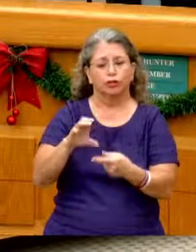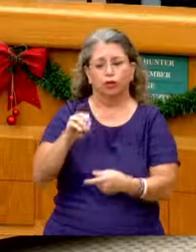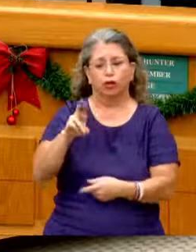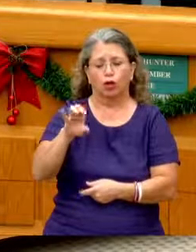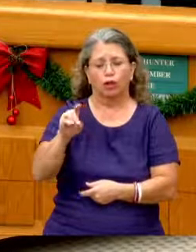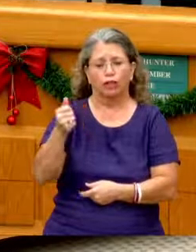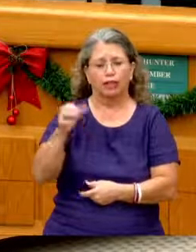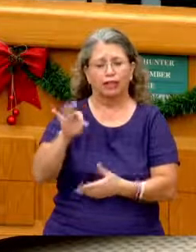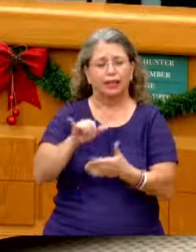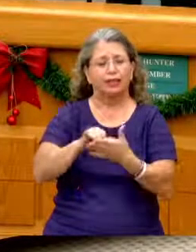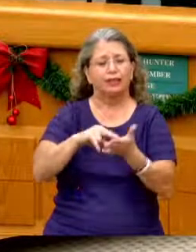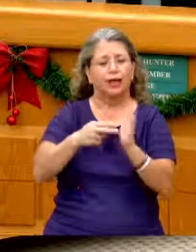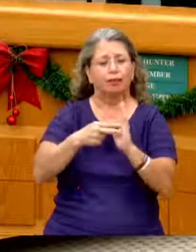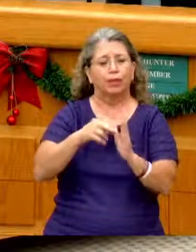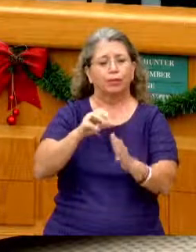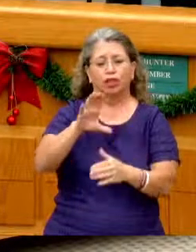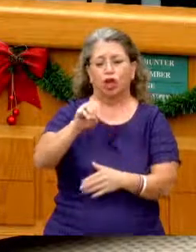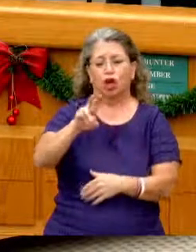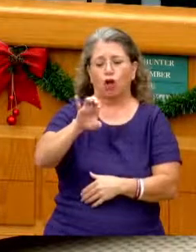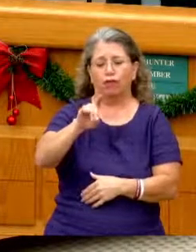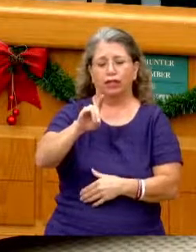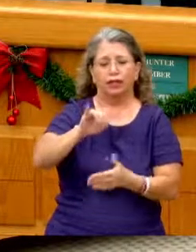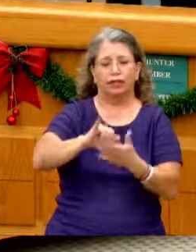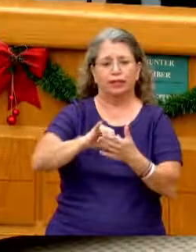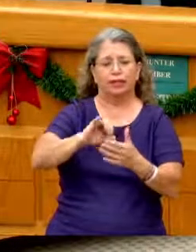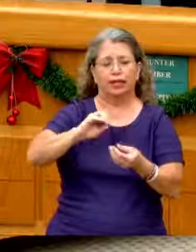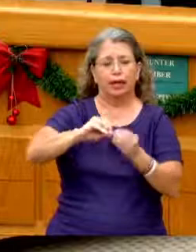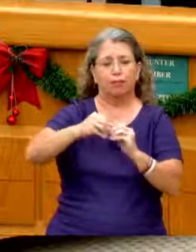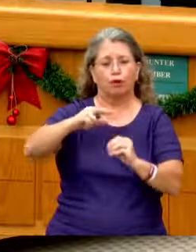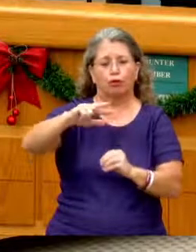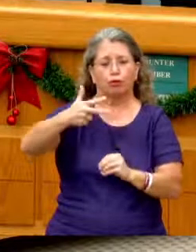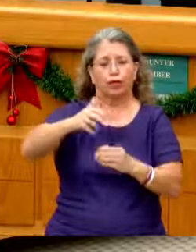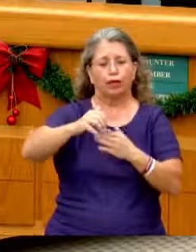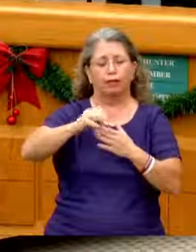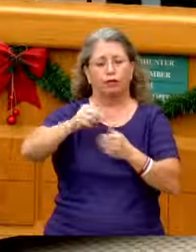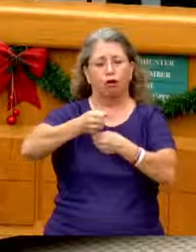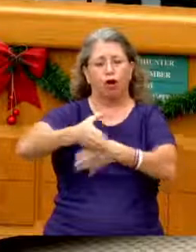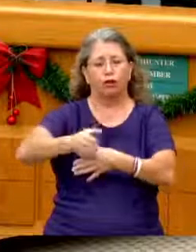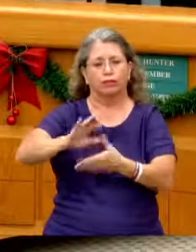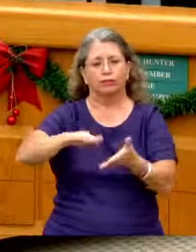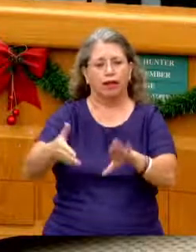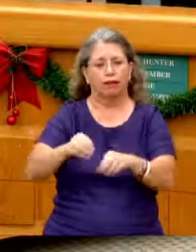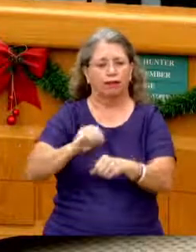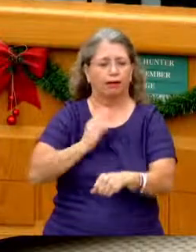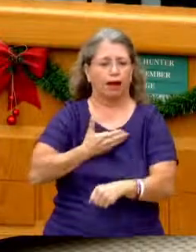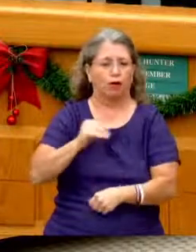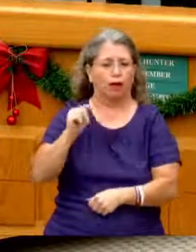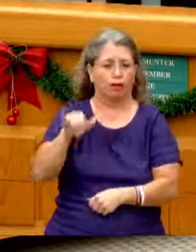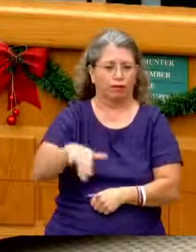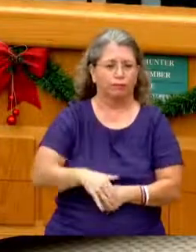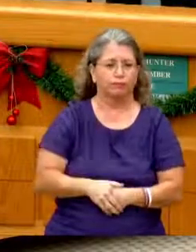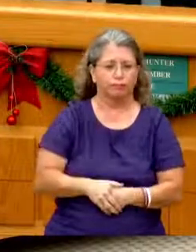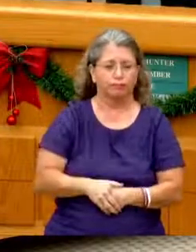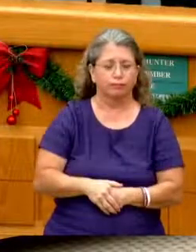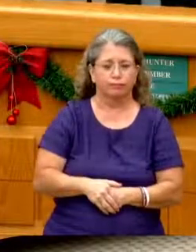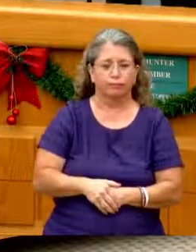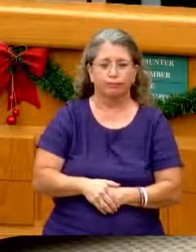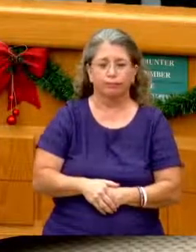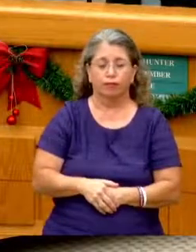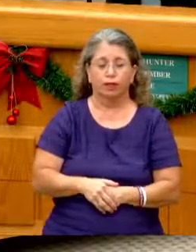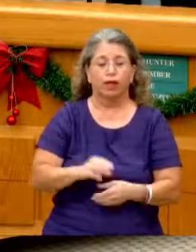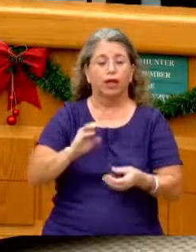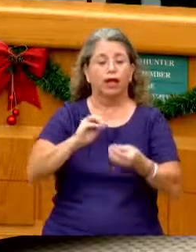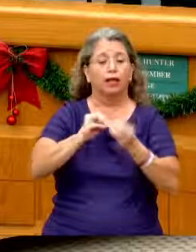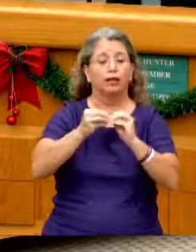leading cause of death in Nueces County. Next slide. The hospitalizations continue to increase